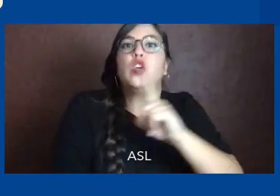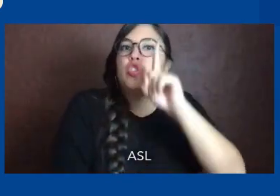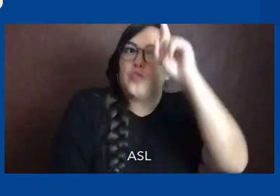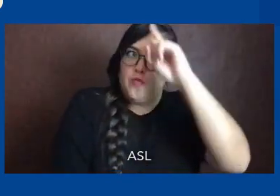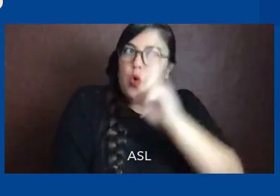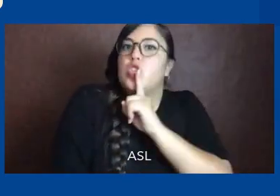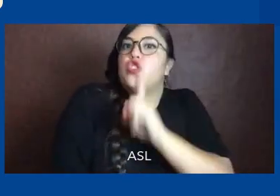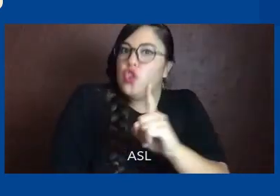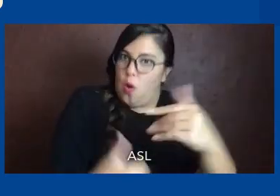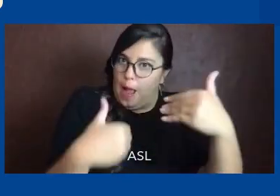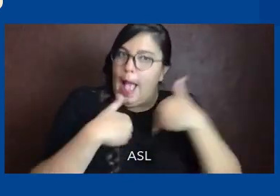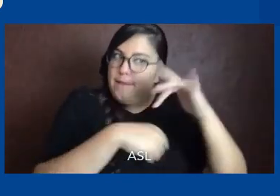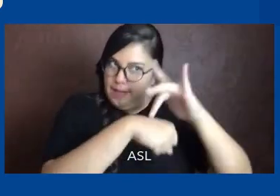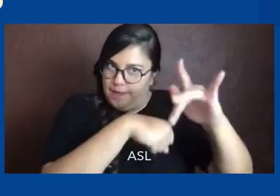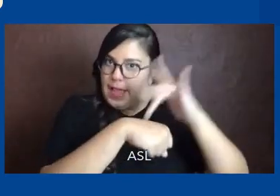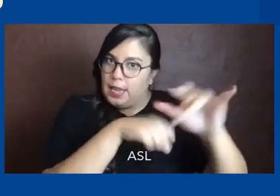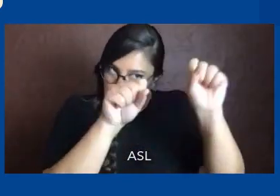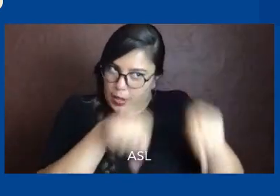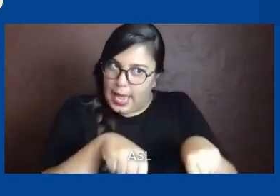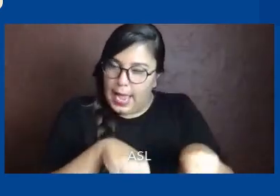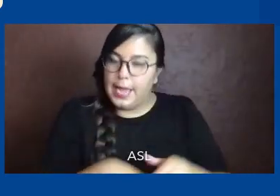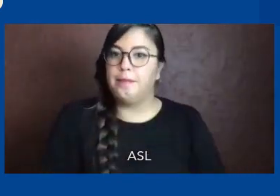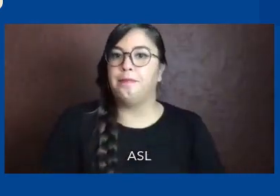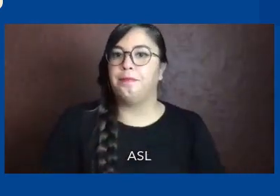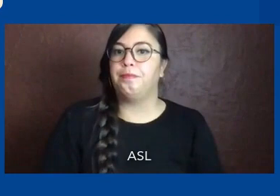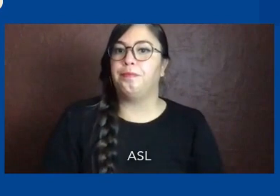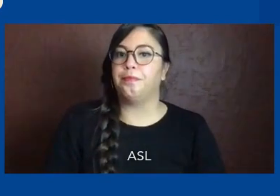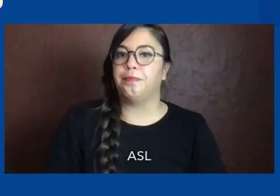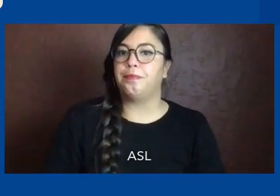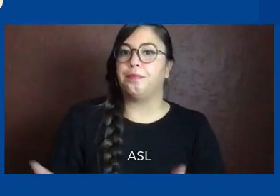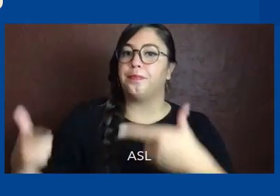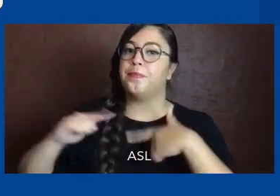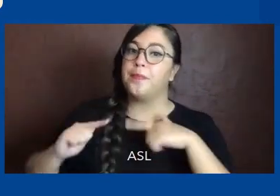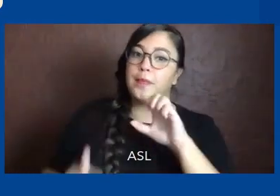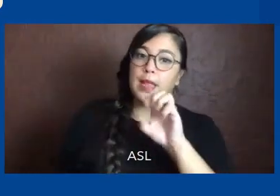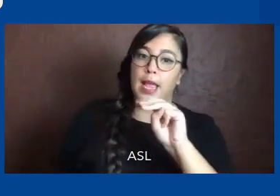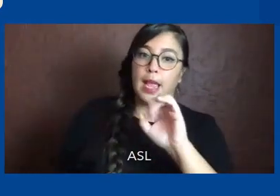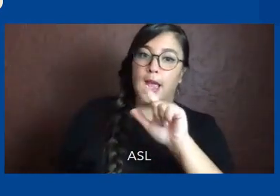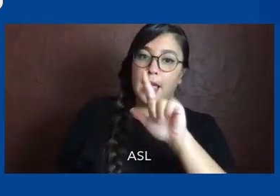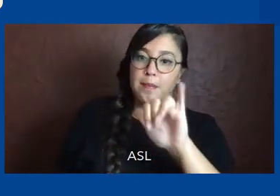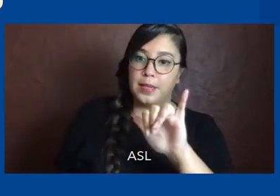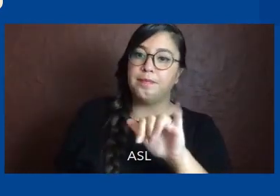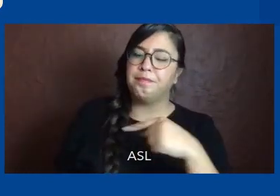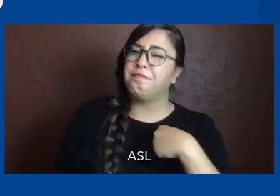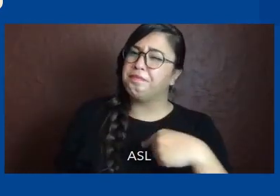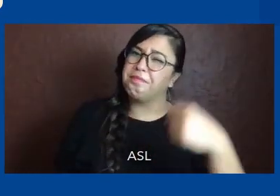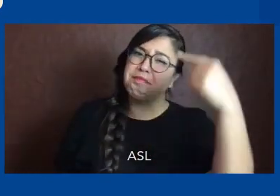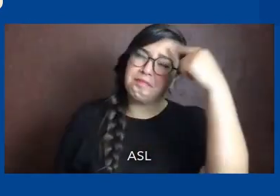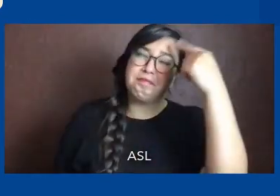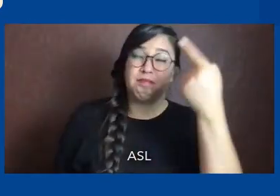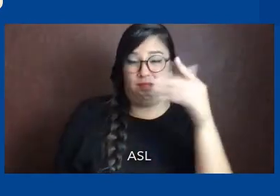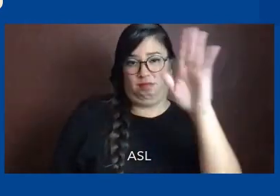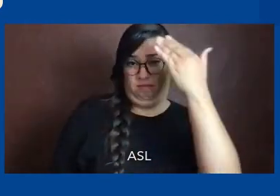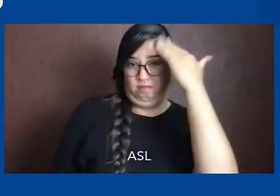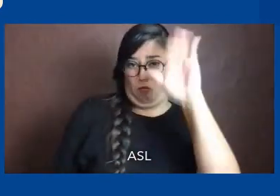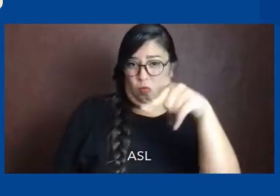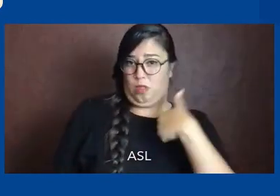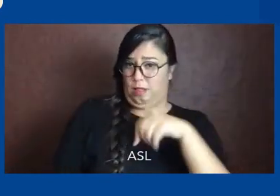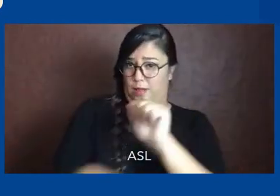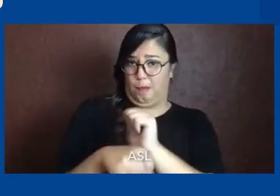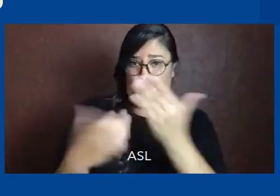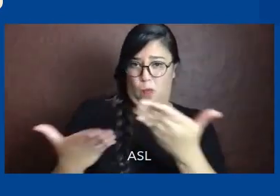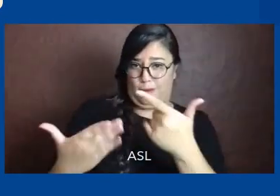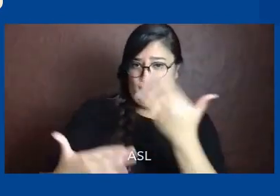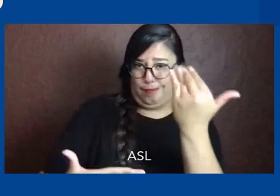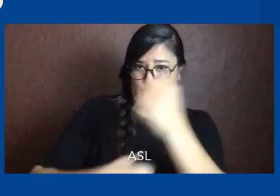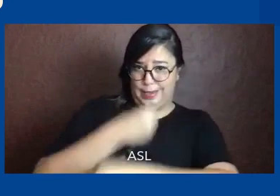Yeah. I think that I've been doing this now maybe 15 years, and it just continues to